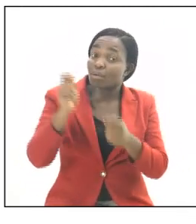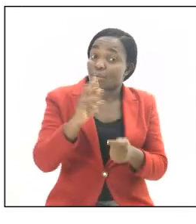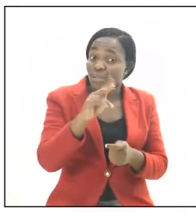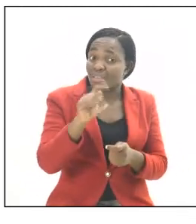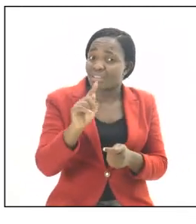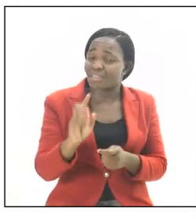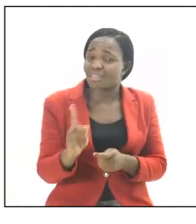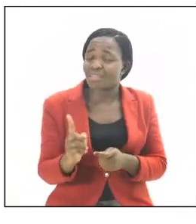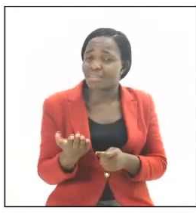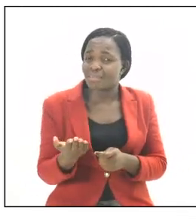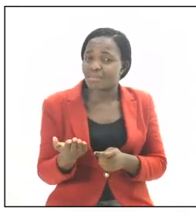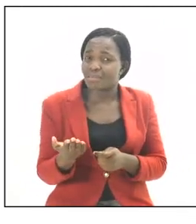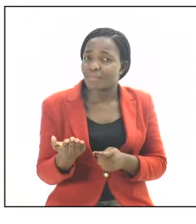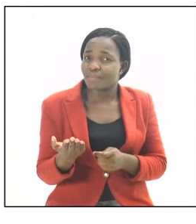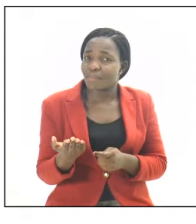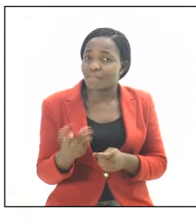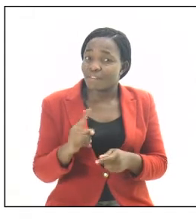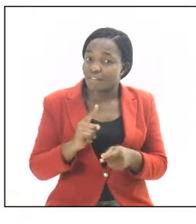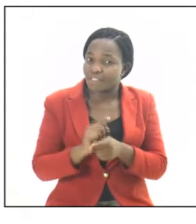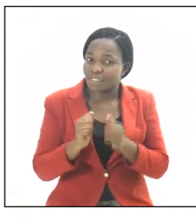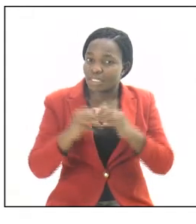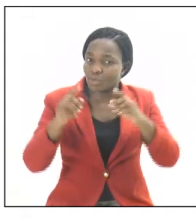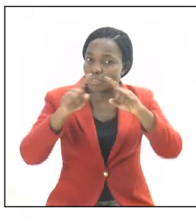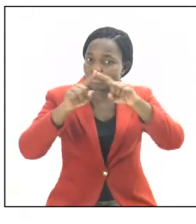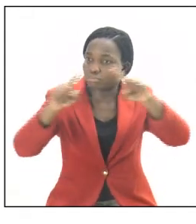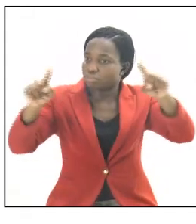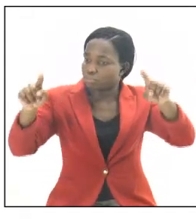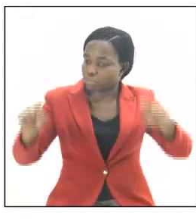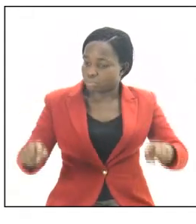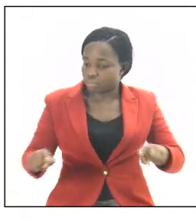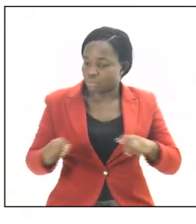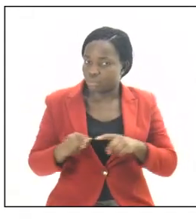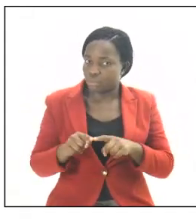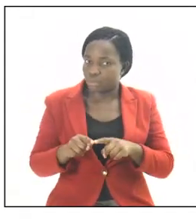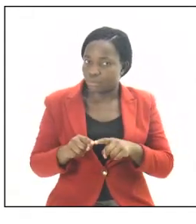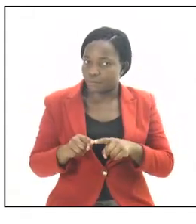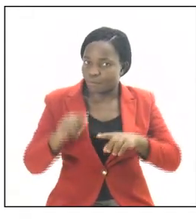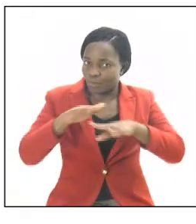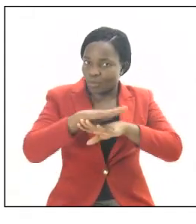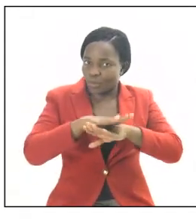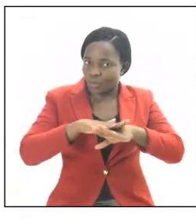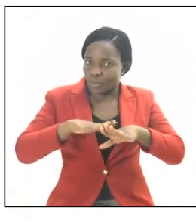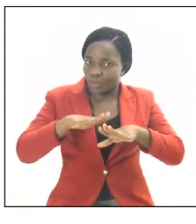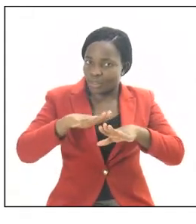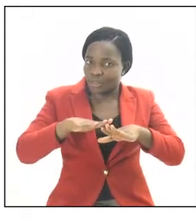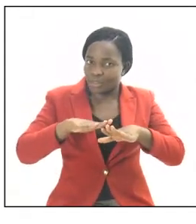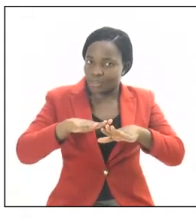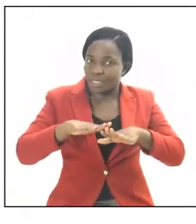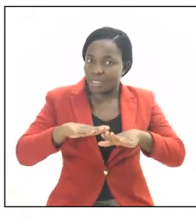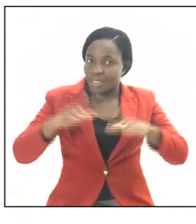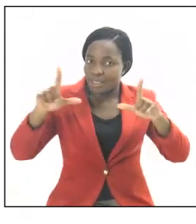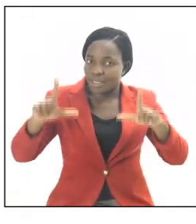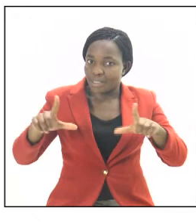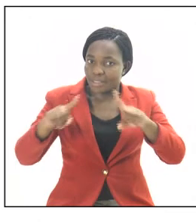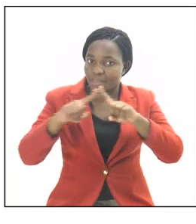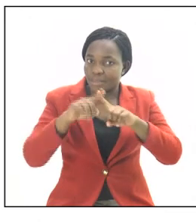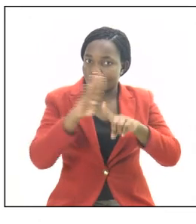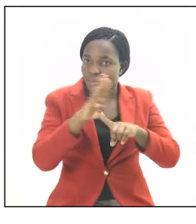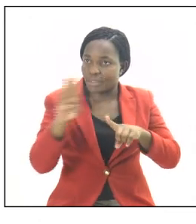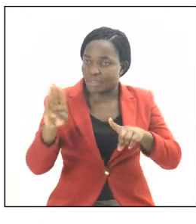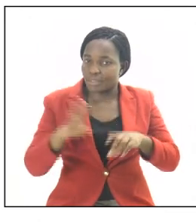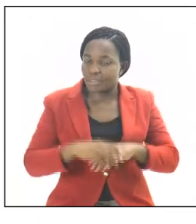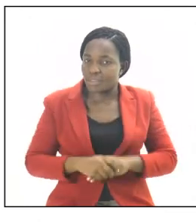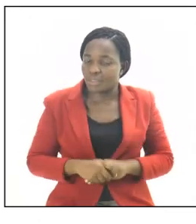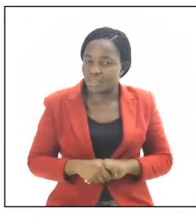First, let's work with the rectangle. Area of the rectangle, as we know, is length times